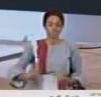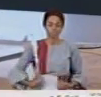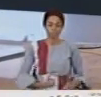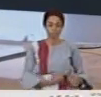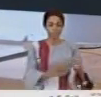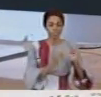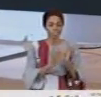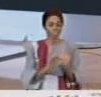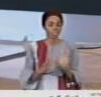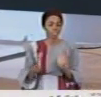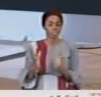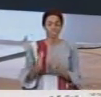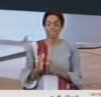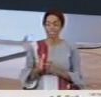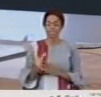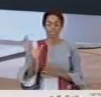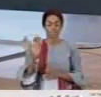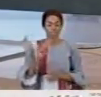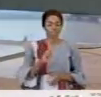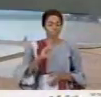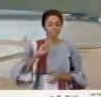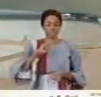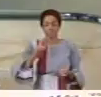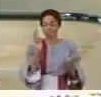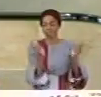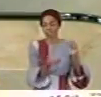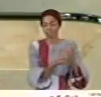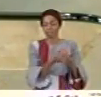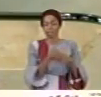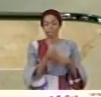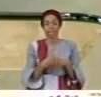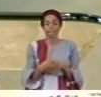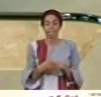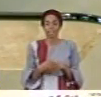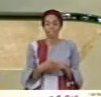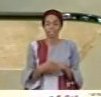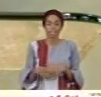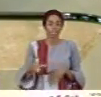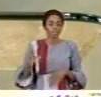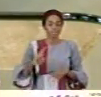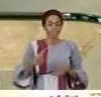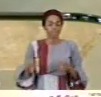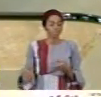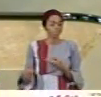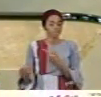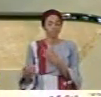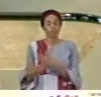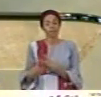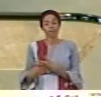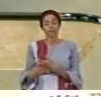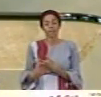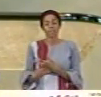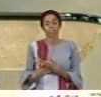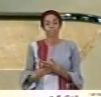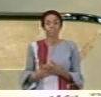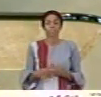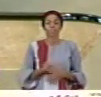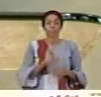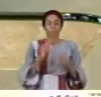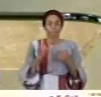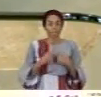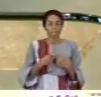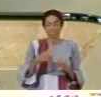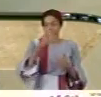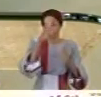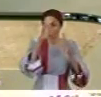to follow Jesus. No turning back, no turning back, no turning